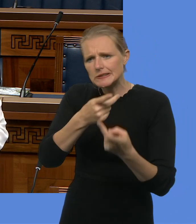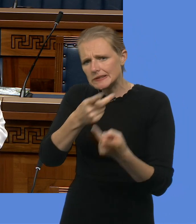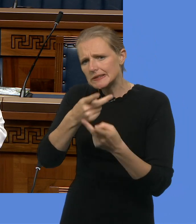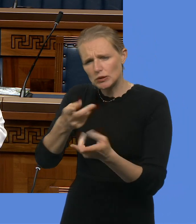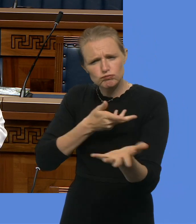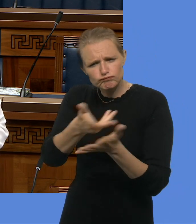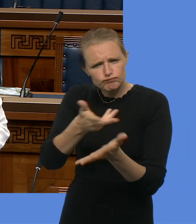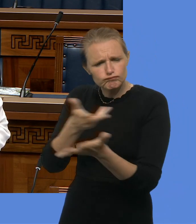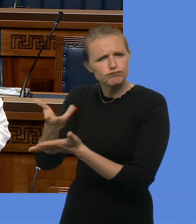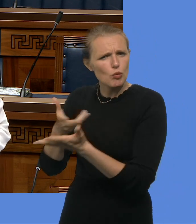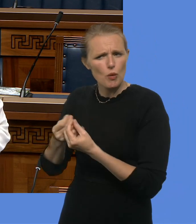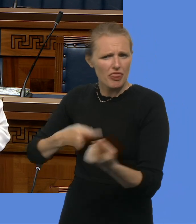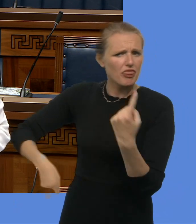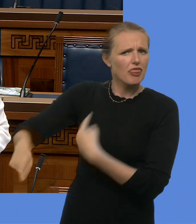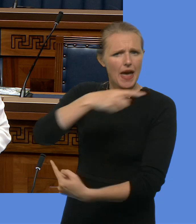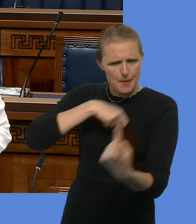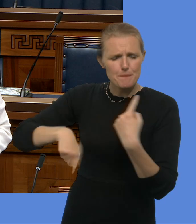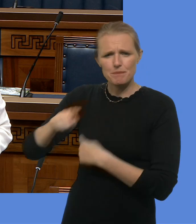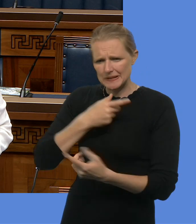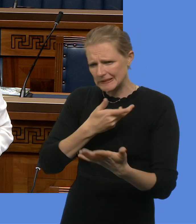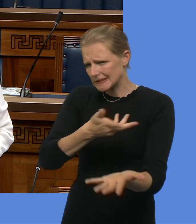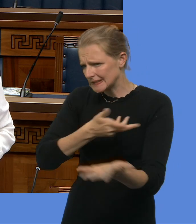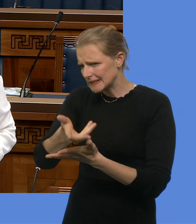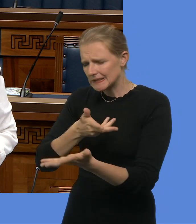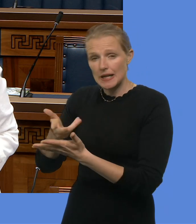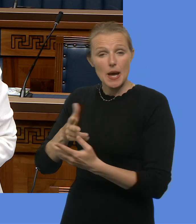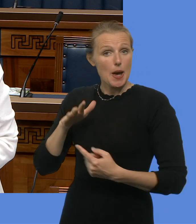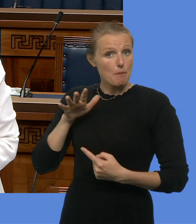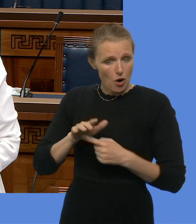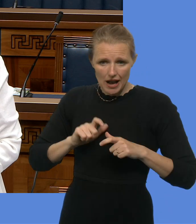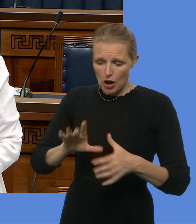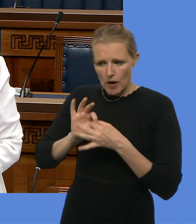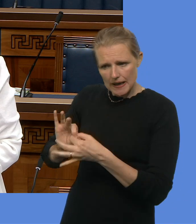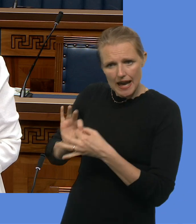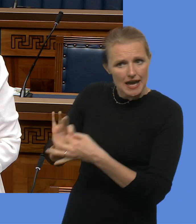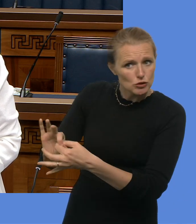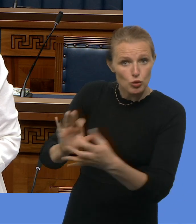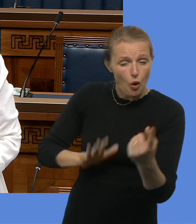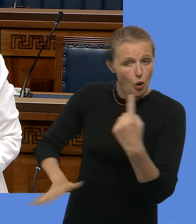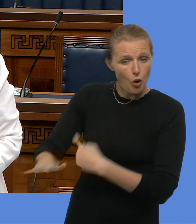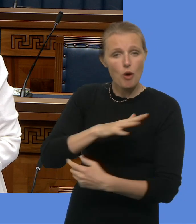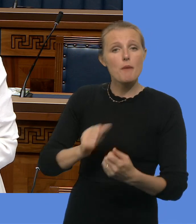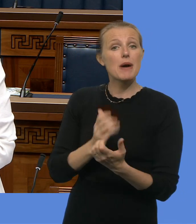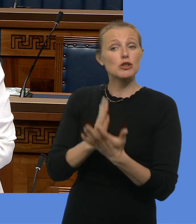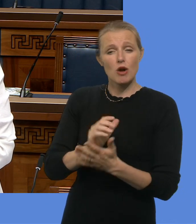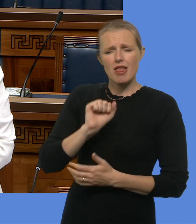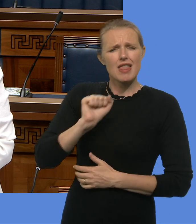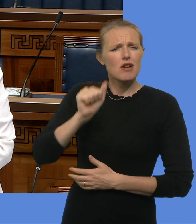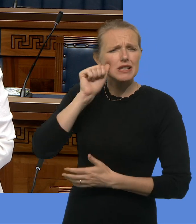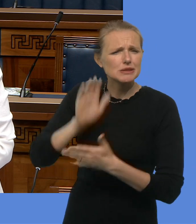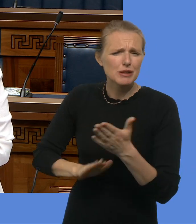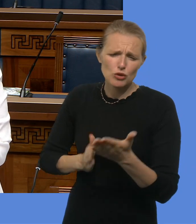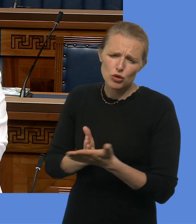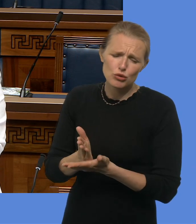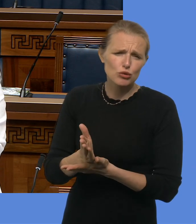with stakeholders. We will continue to engage with our co-design partners and stakeholders to ensure their lived experience and